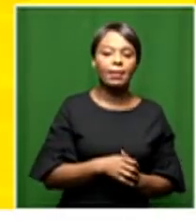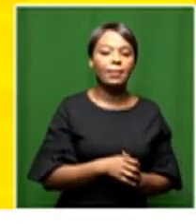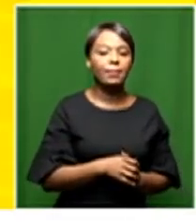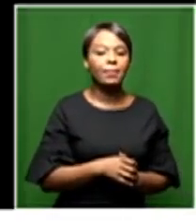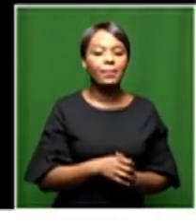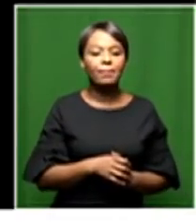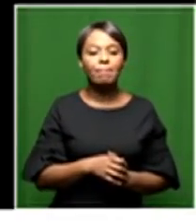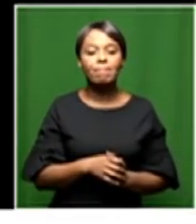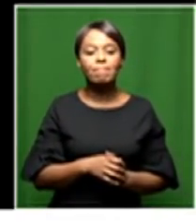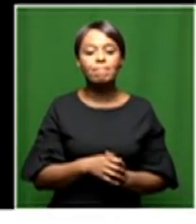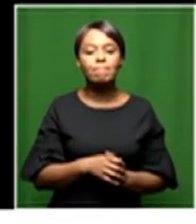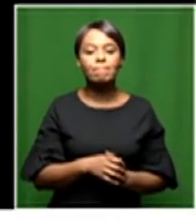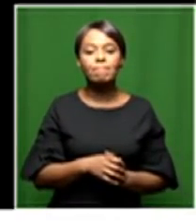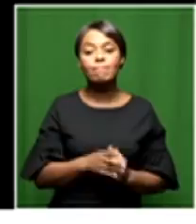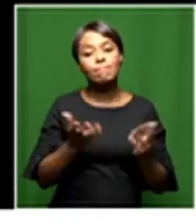Well,